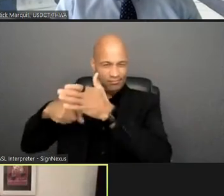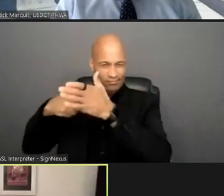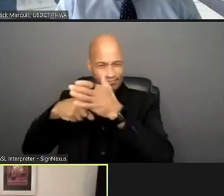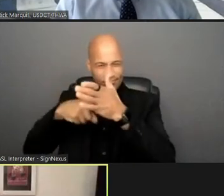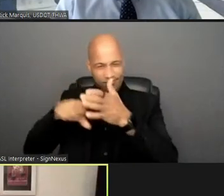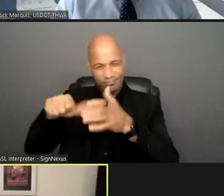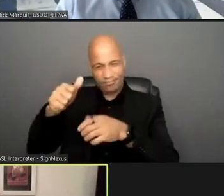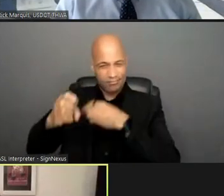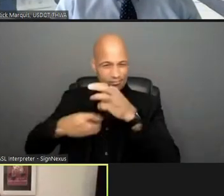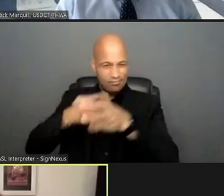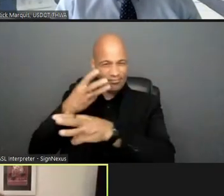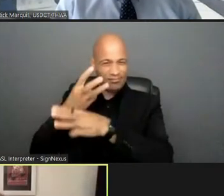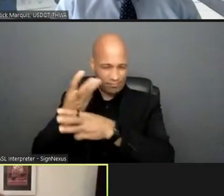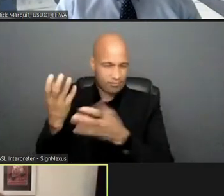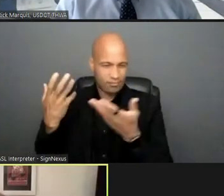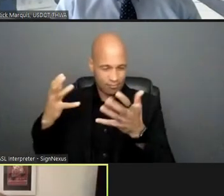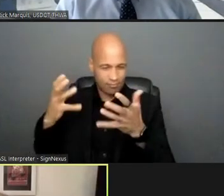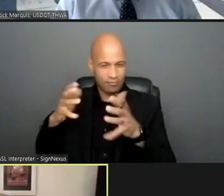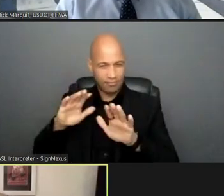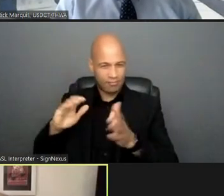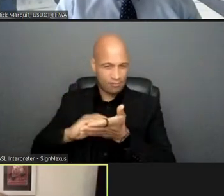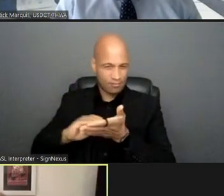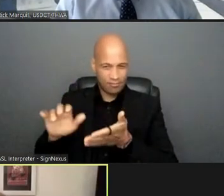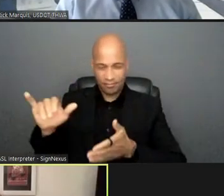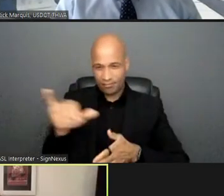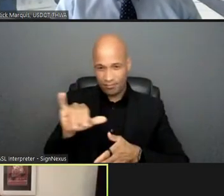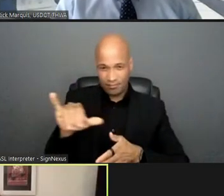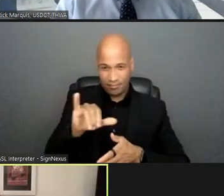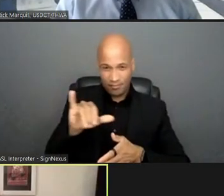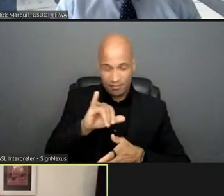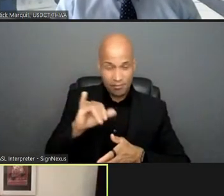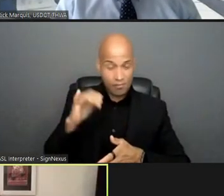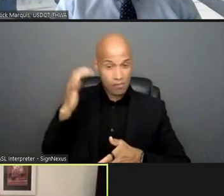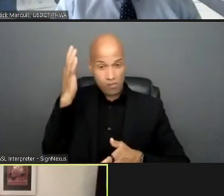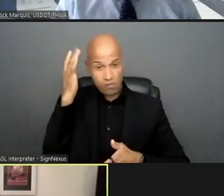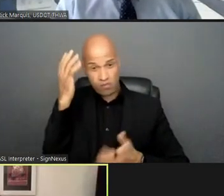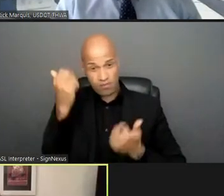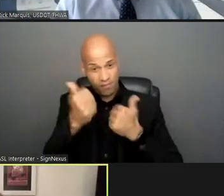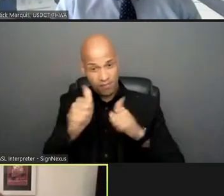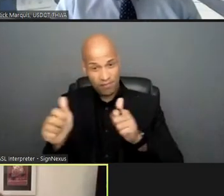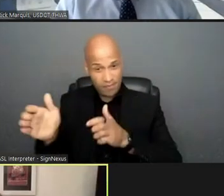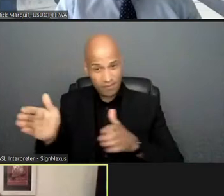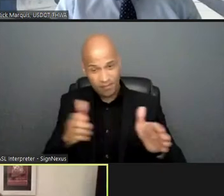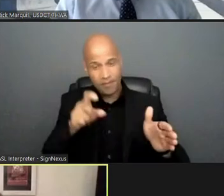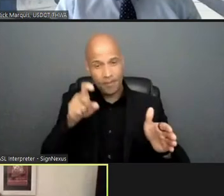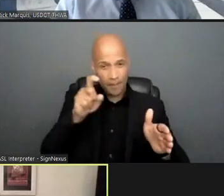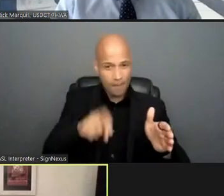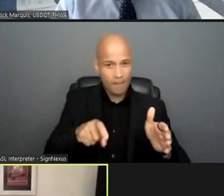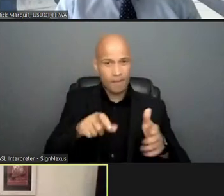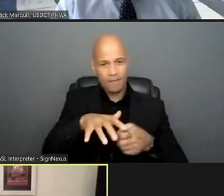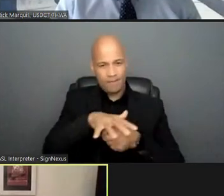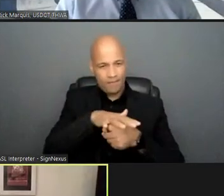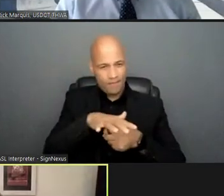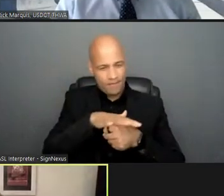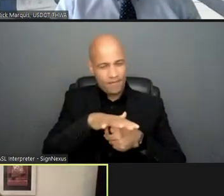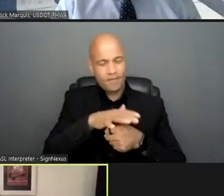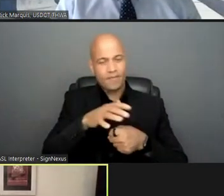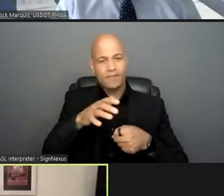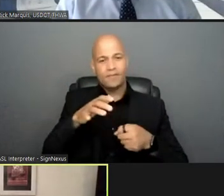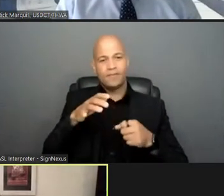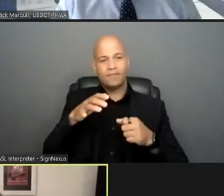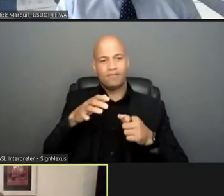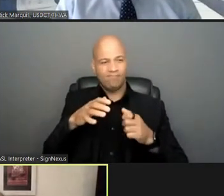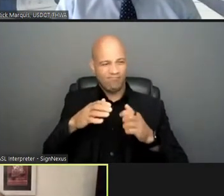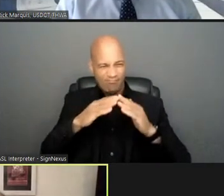for congestion pedestrian safety and I wanted to make the case for why any plan must include residential permit parking as a necessary component